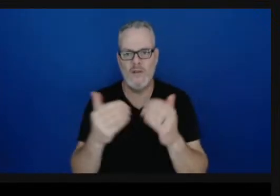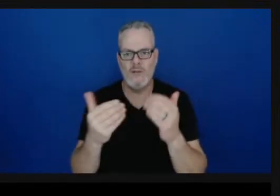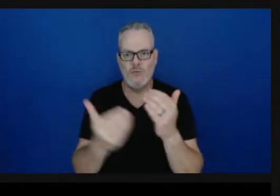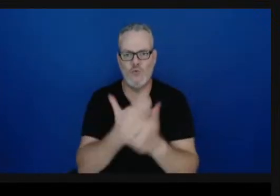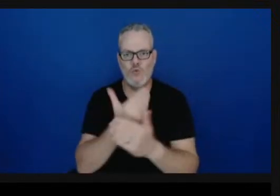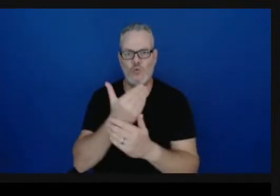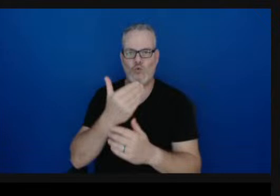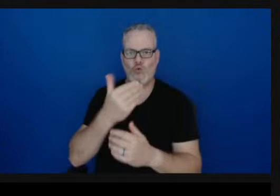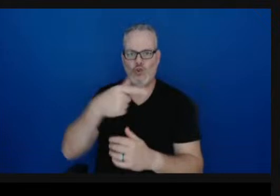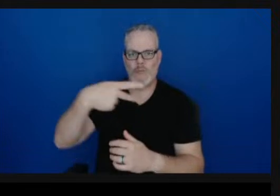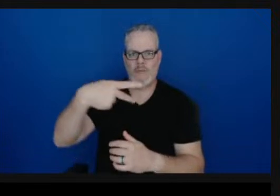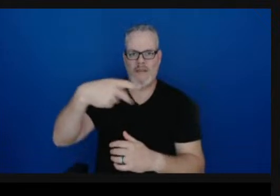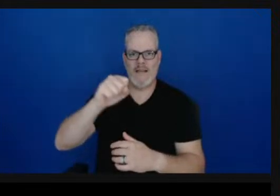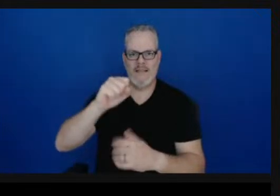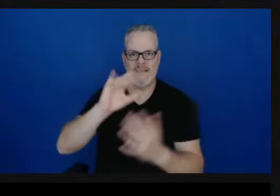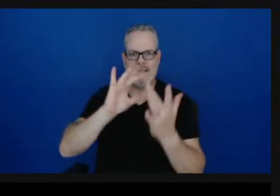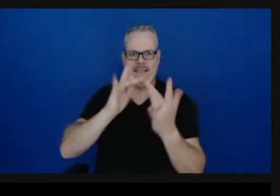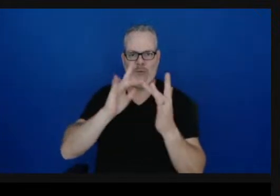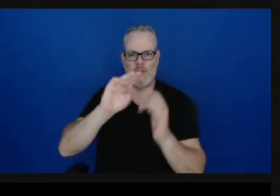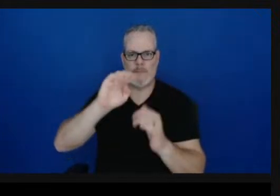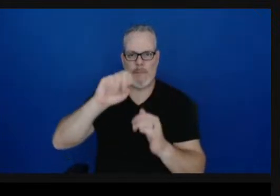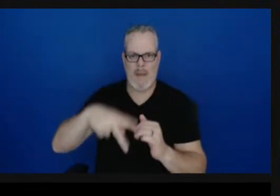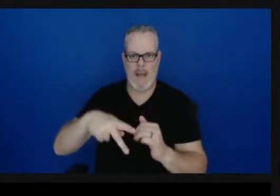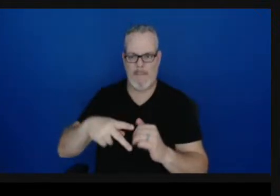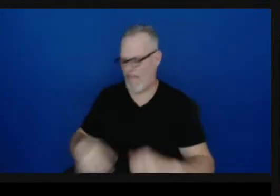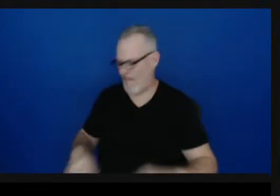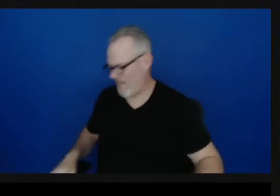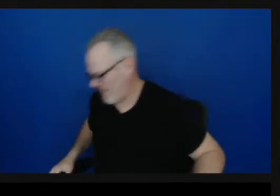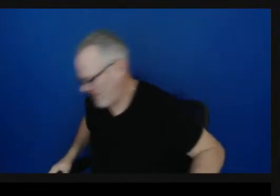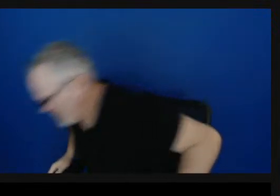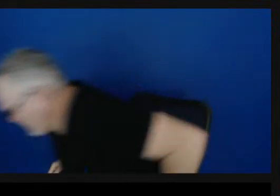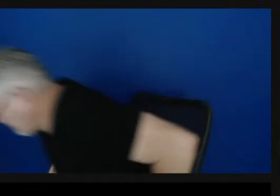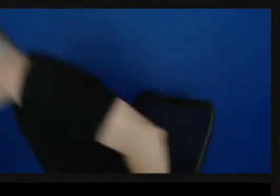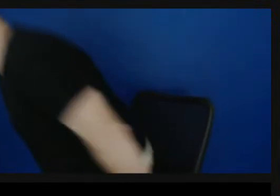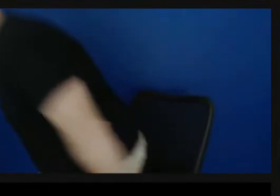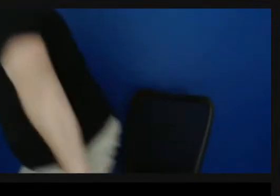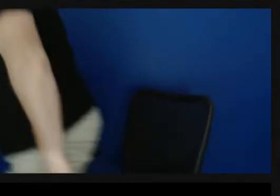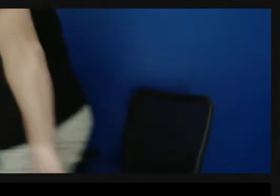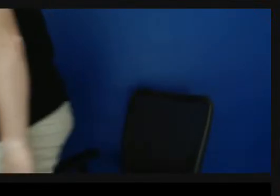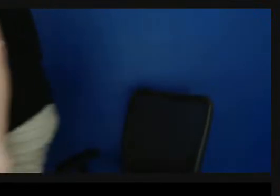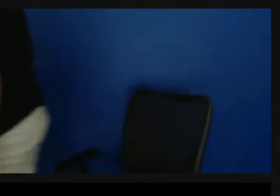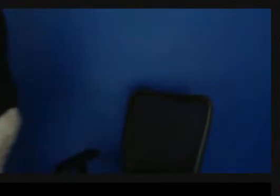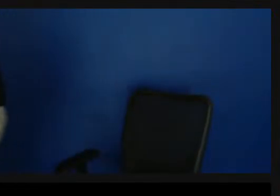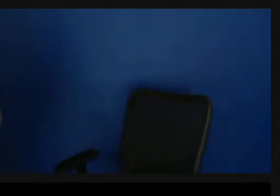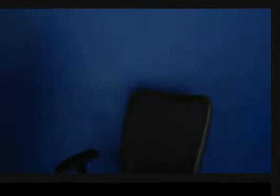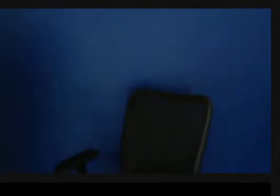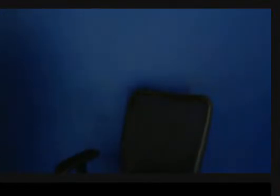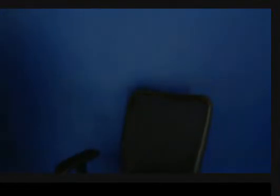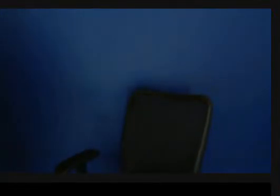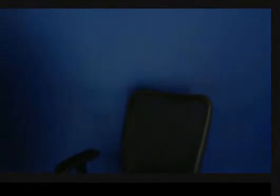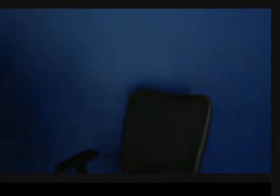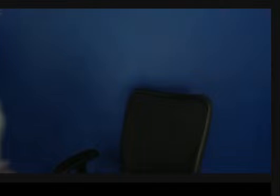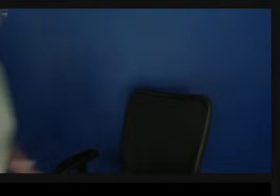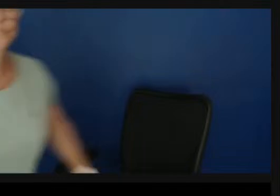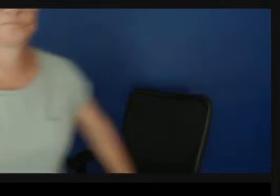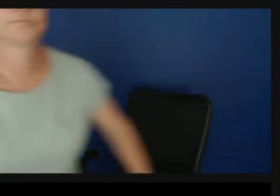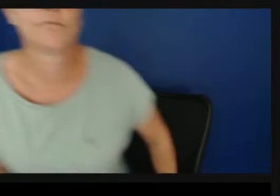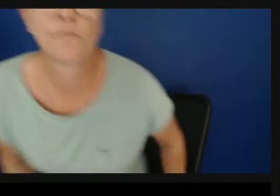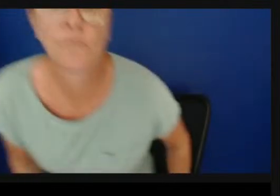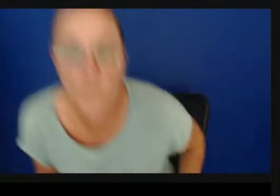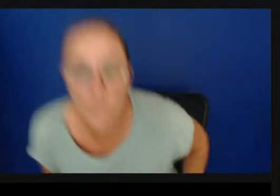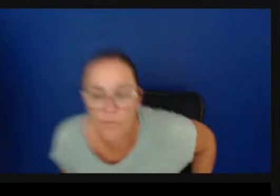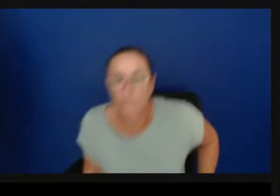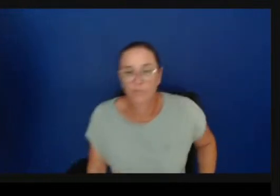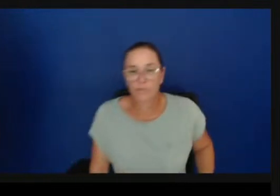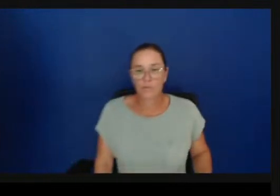GPS networks map. This is another site. This is not quite as good as the one we use normally, but we are going to just